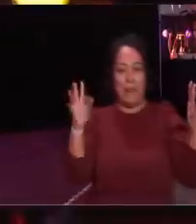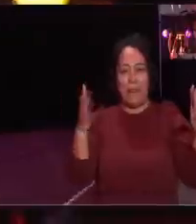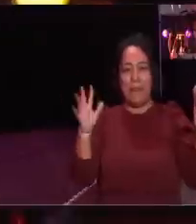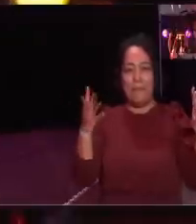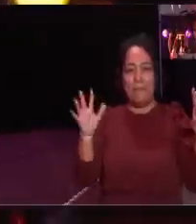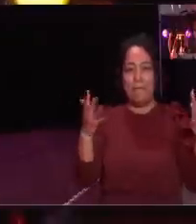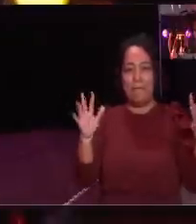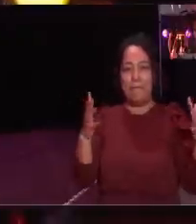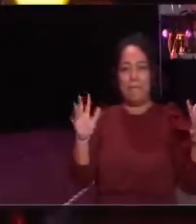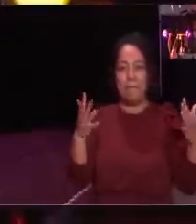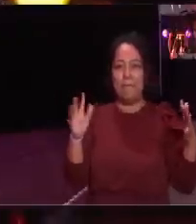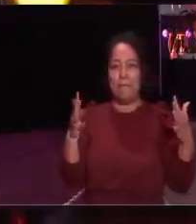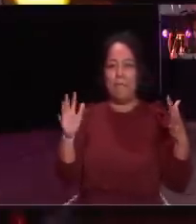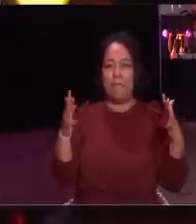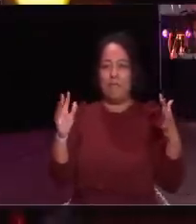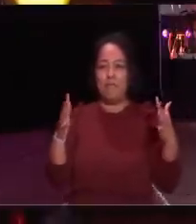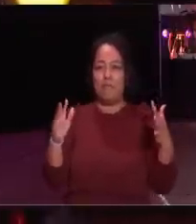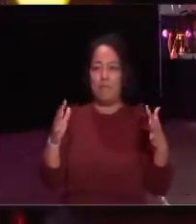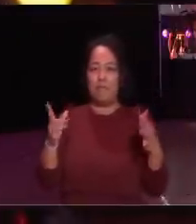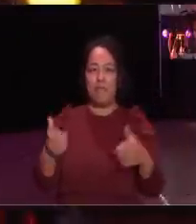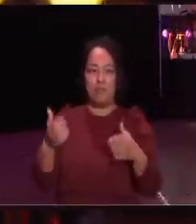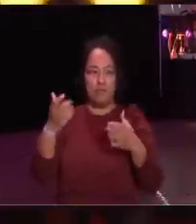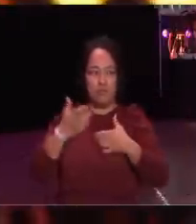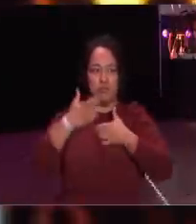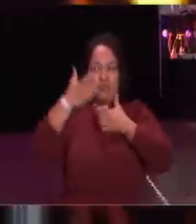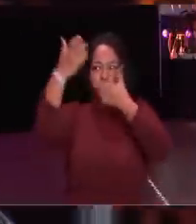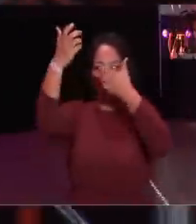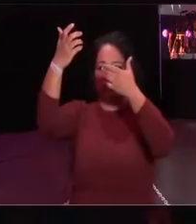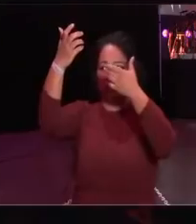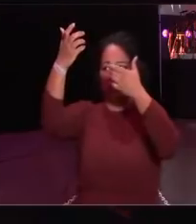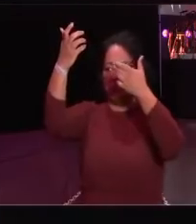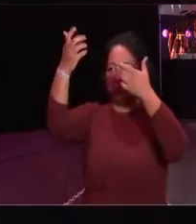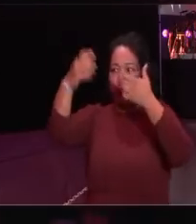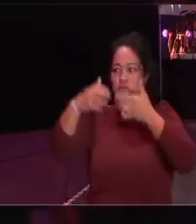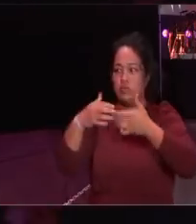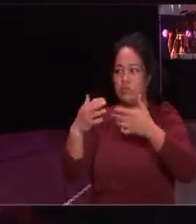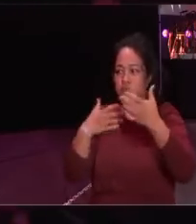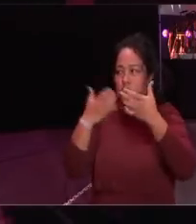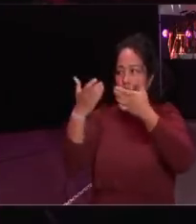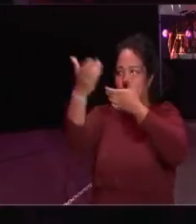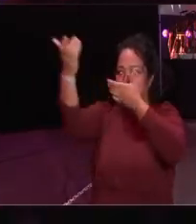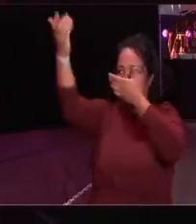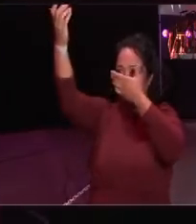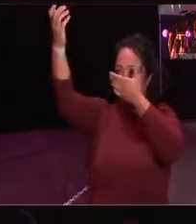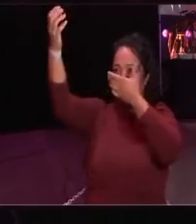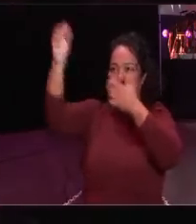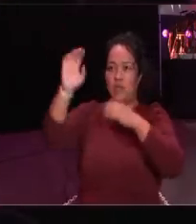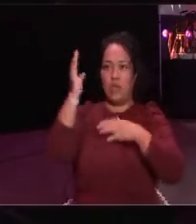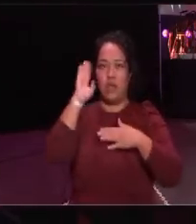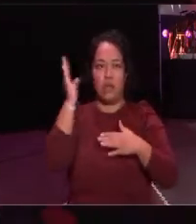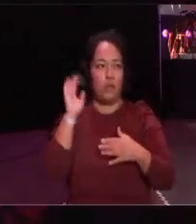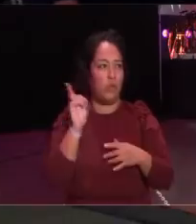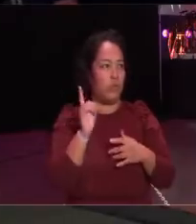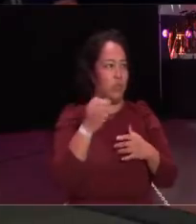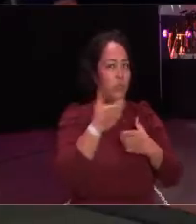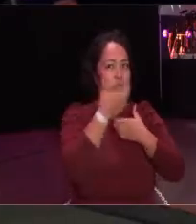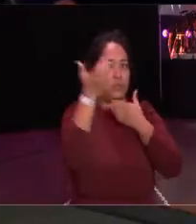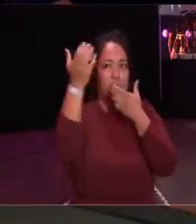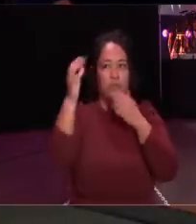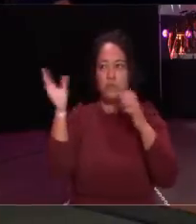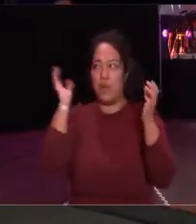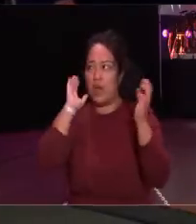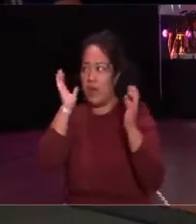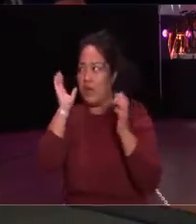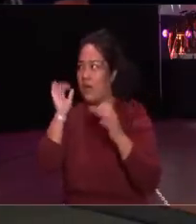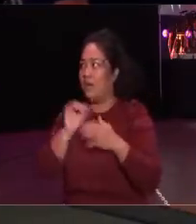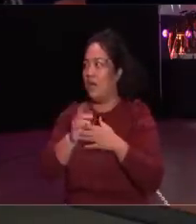Suena ese shofar. Let the shofar sound. Yo no lo puedo ver, no sé ni dónde está. I don't even know where it's at. Hermano, nos han metido unos